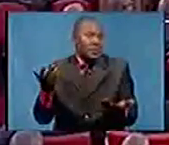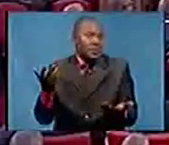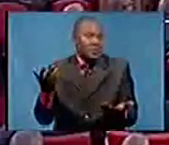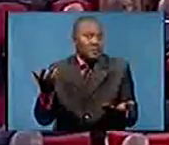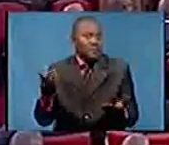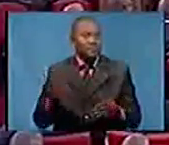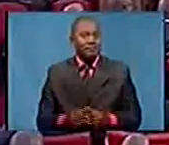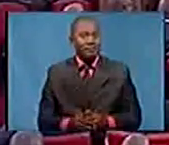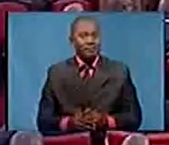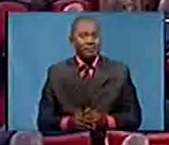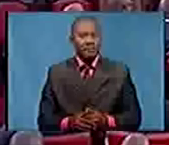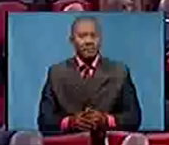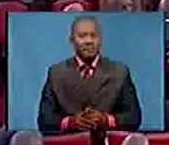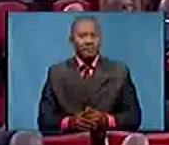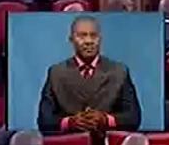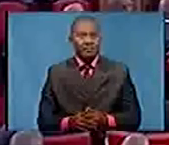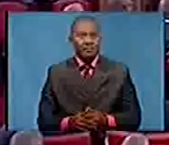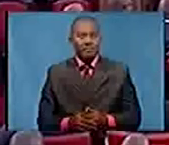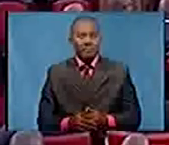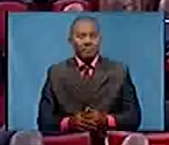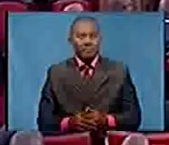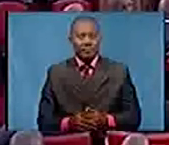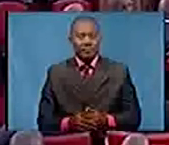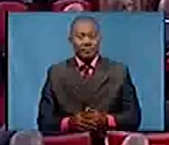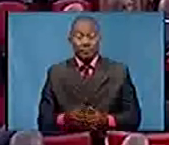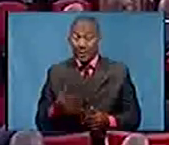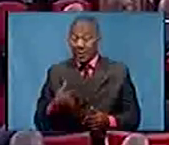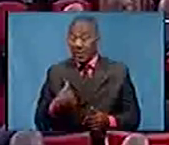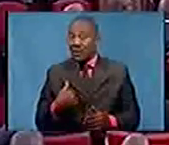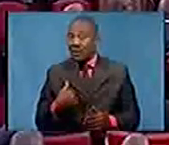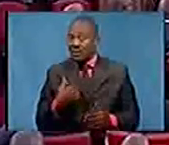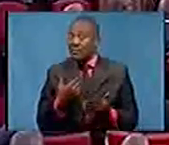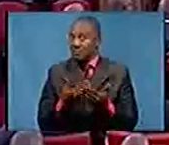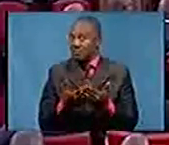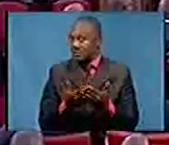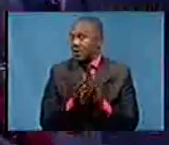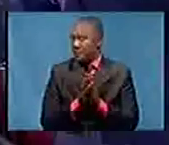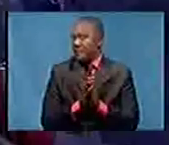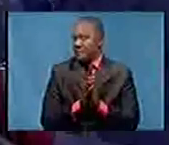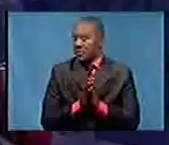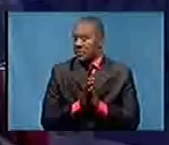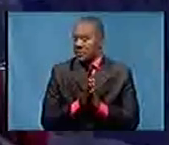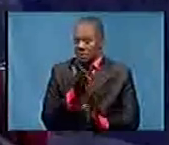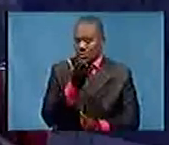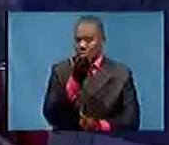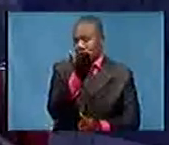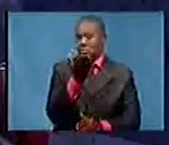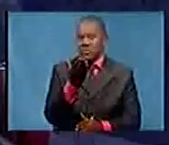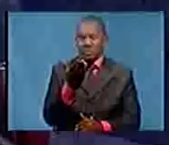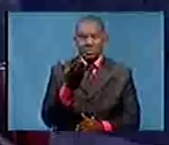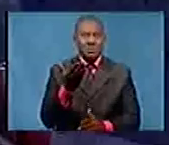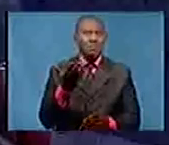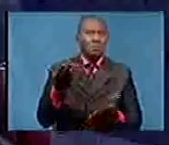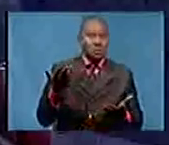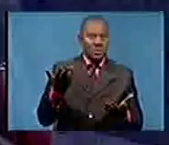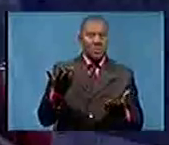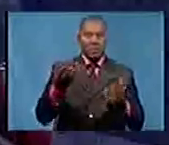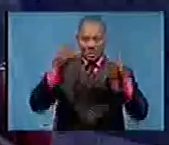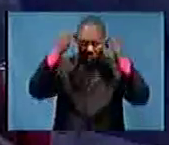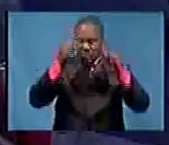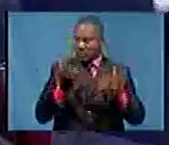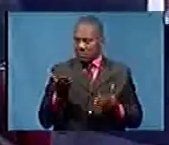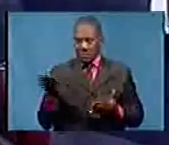it. That's how I am. Yeah, but I'm praying that, you see, you've spoken for everybody. Yes, that's